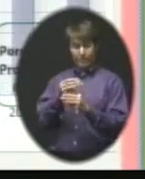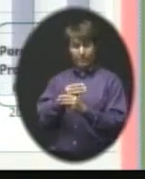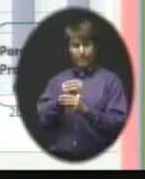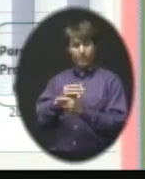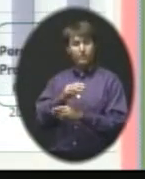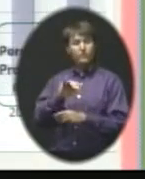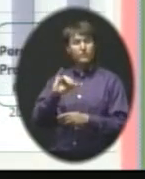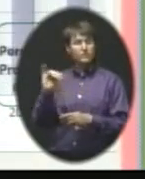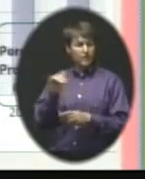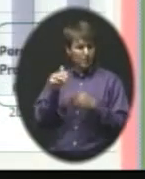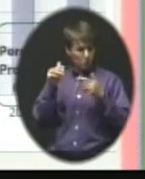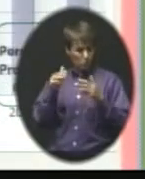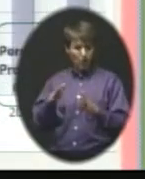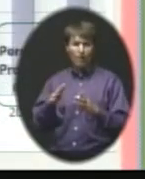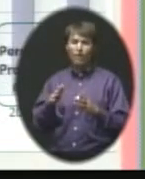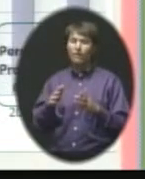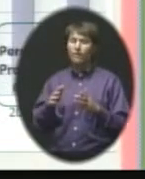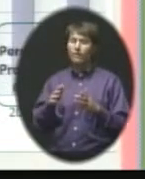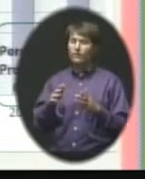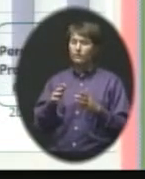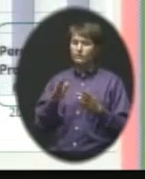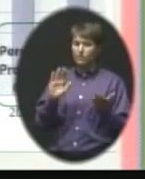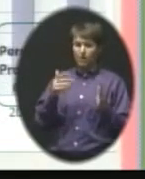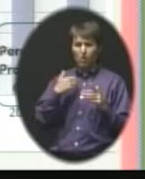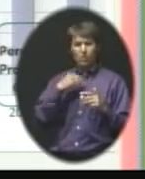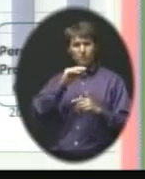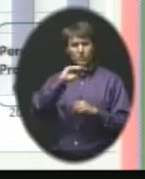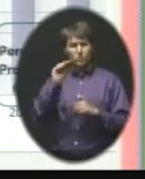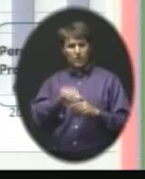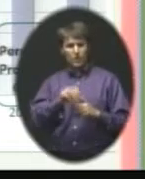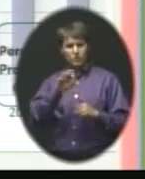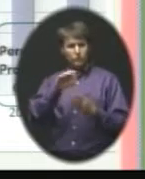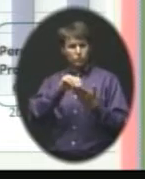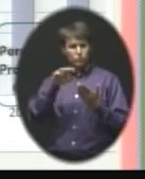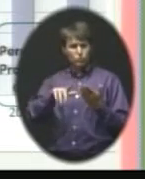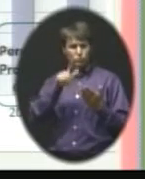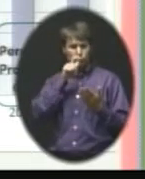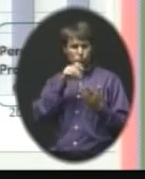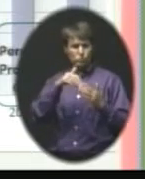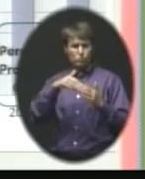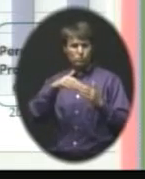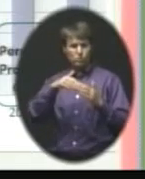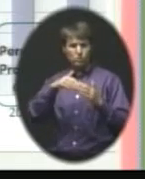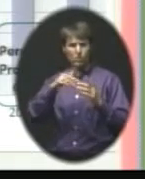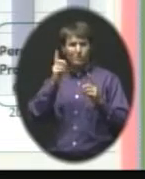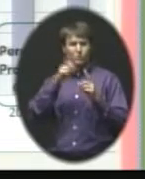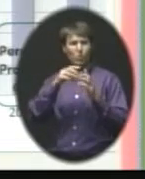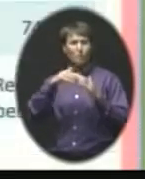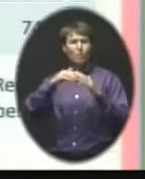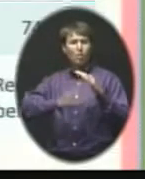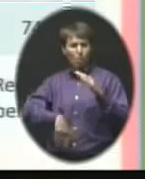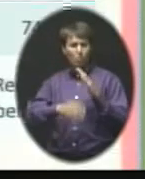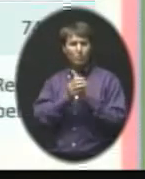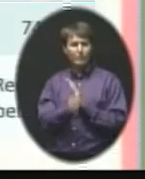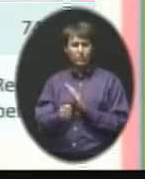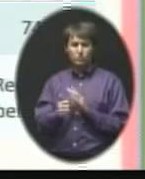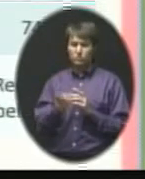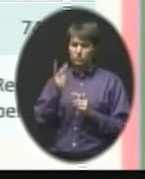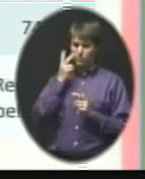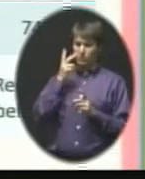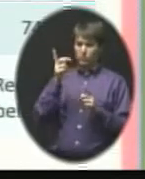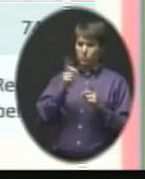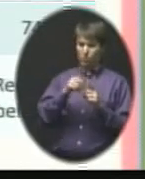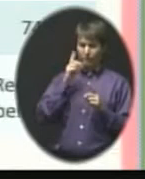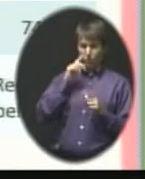same way. We can look at the percentage of students scoring below proficient. We can look at our scores in terms of